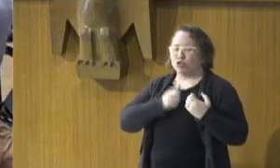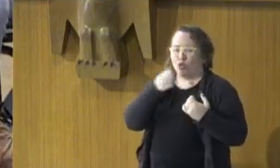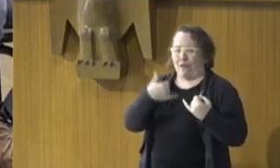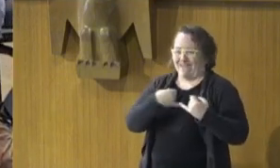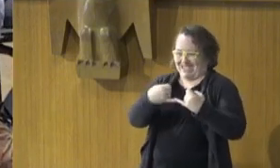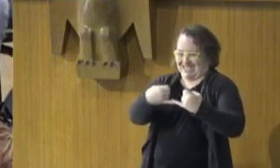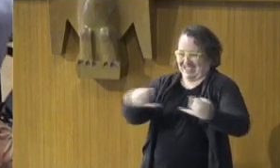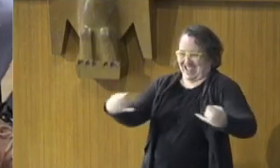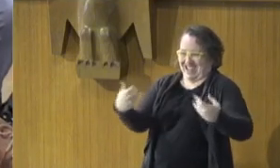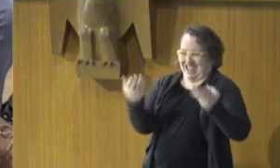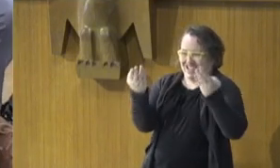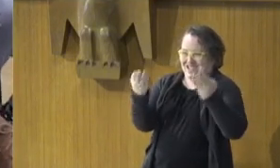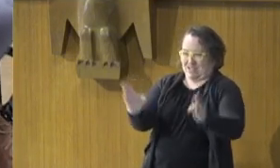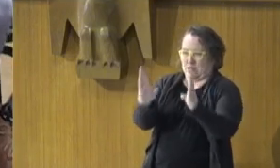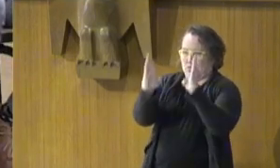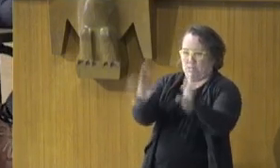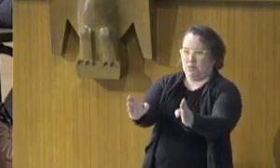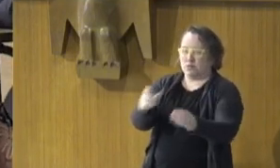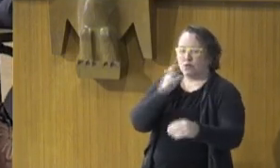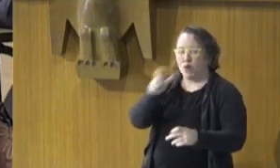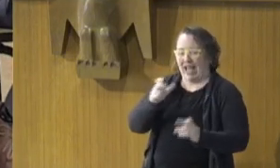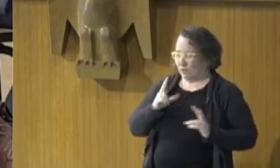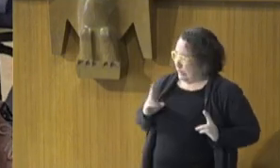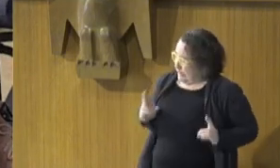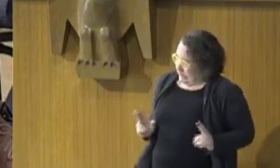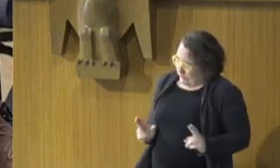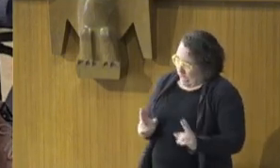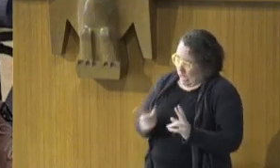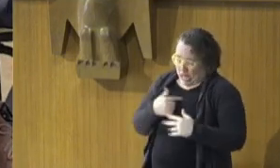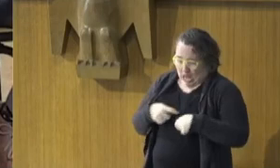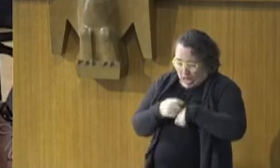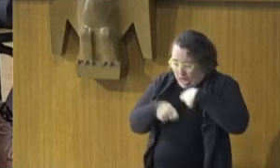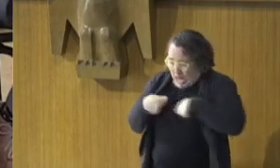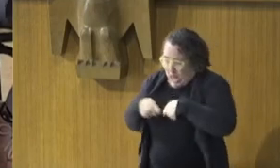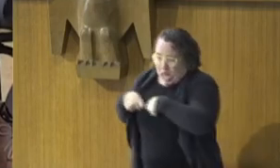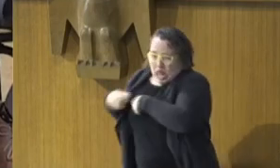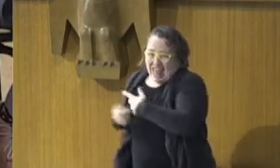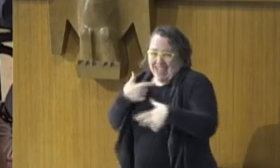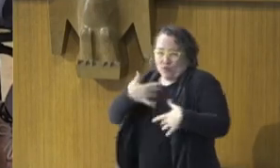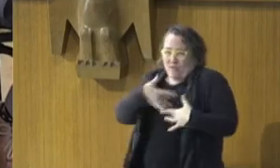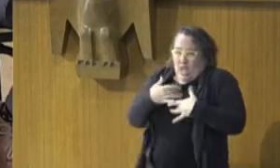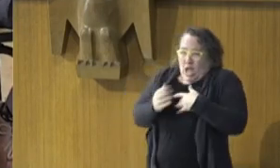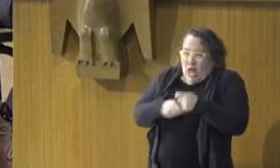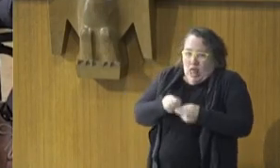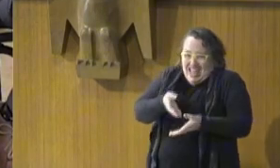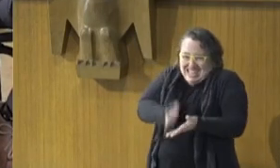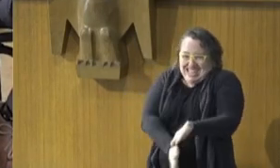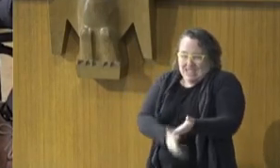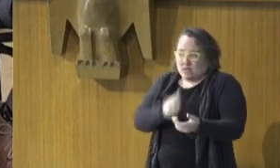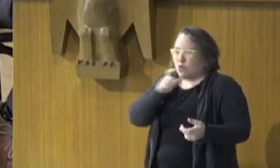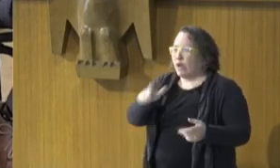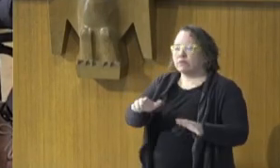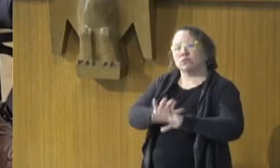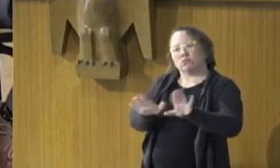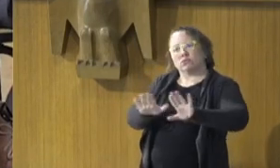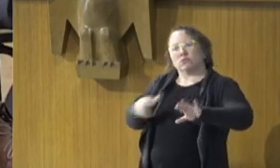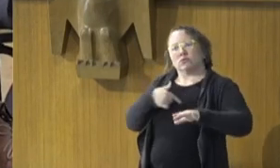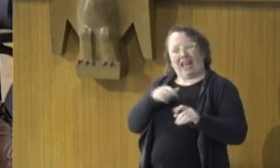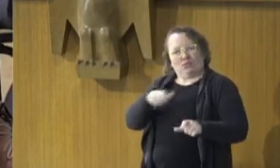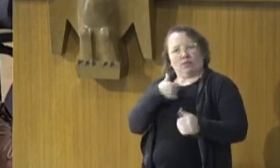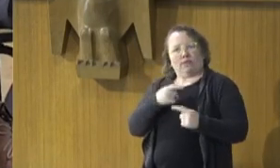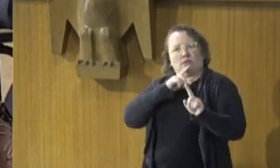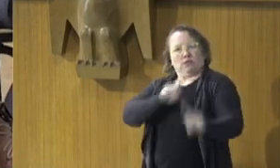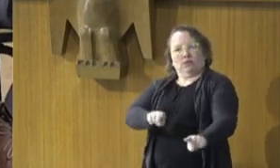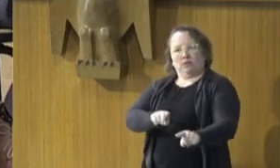We don't have to rush through what we're feeling and think that as people of faith, we have to get to a certain emotional response by a certain